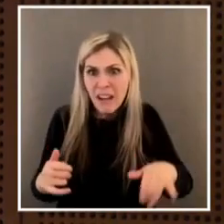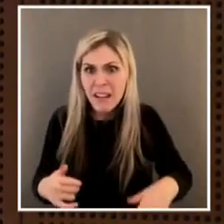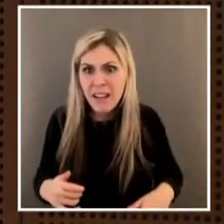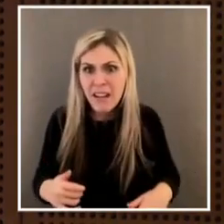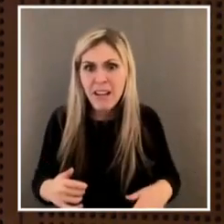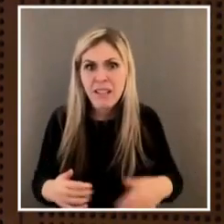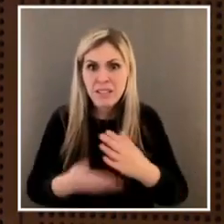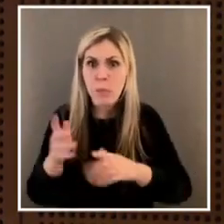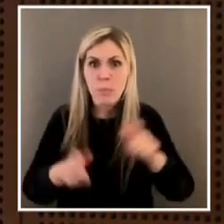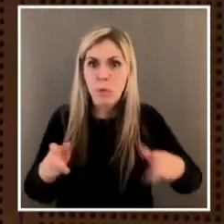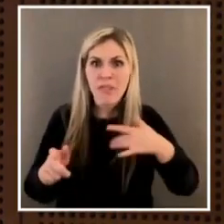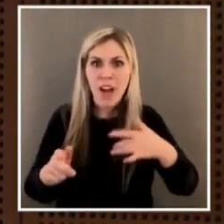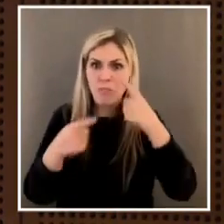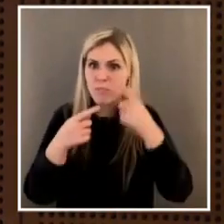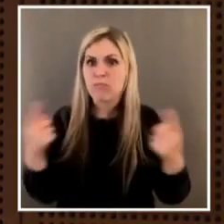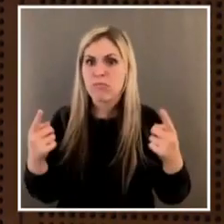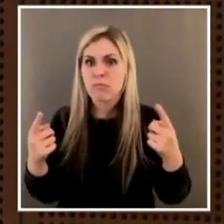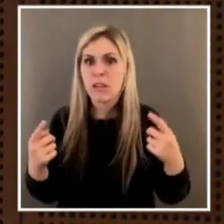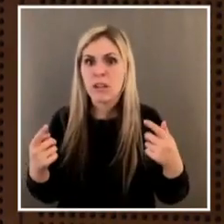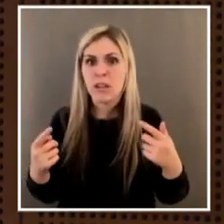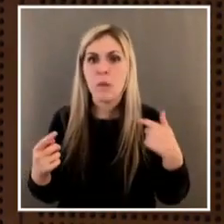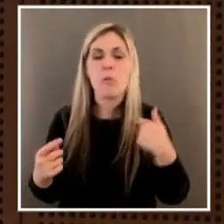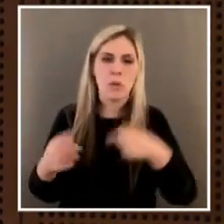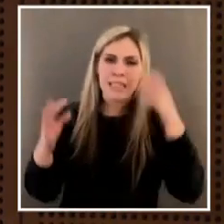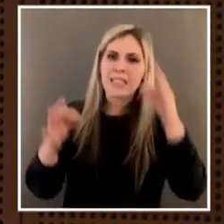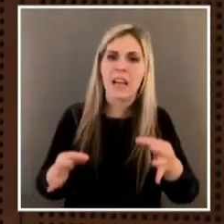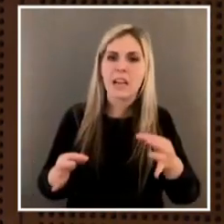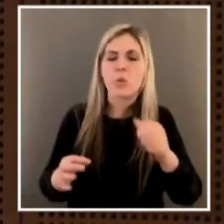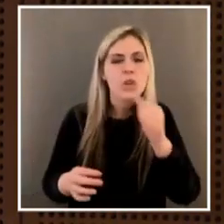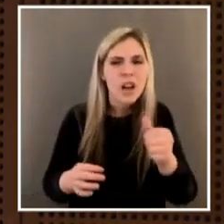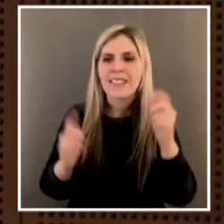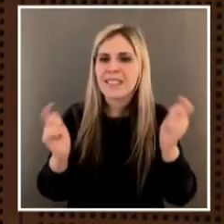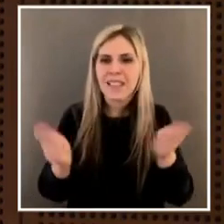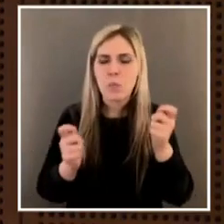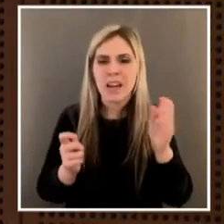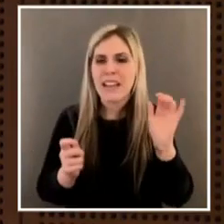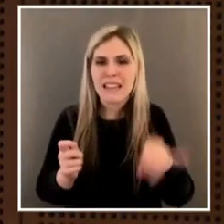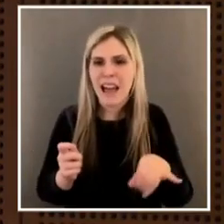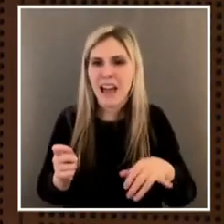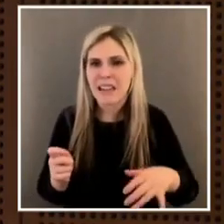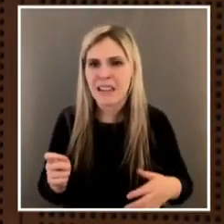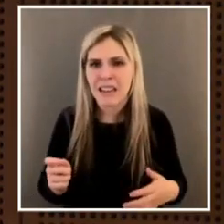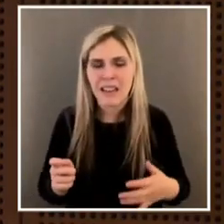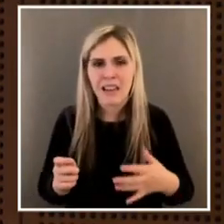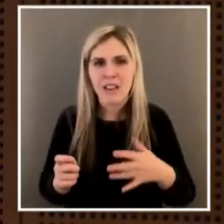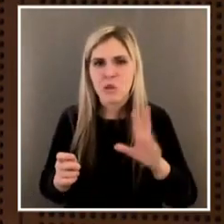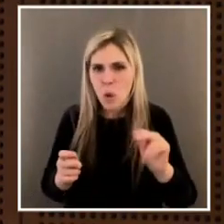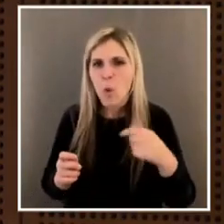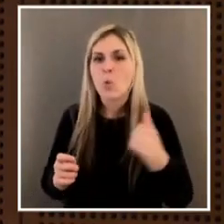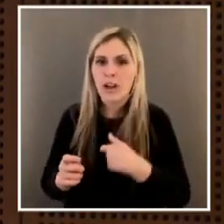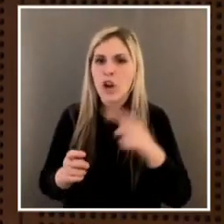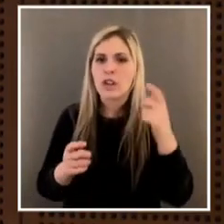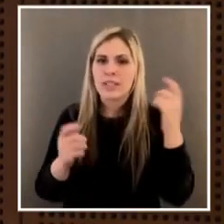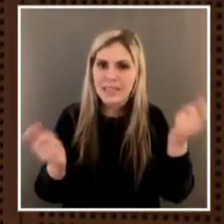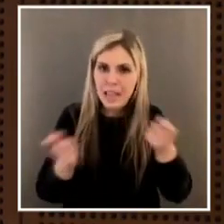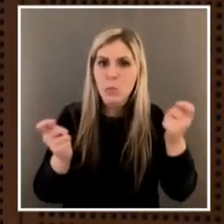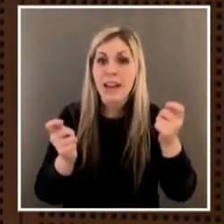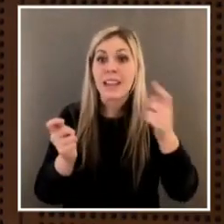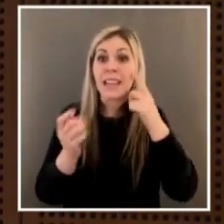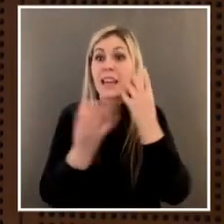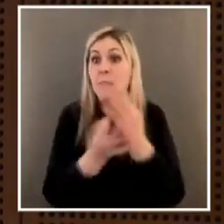But we said we're not celebrating the duplicitousness and the con. We're actually celebrating the